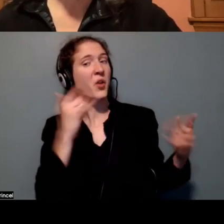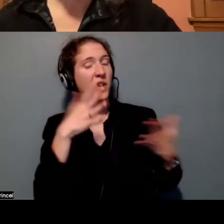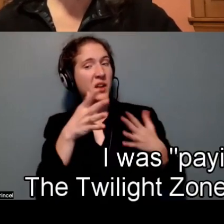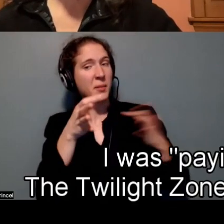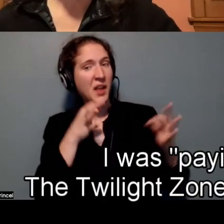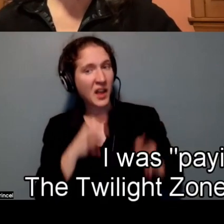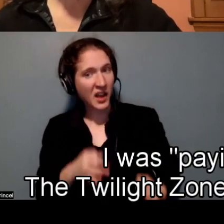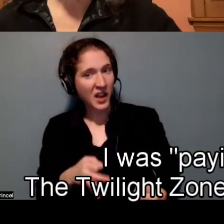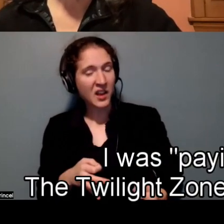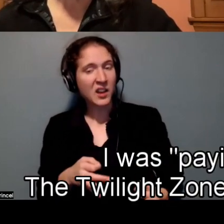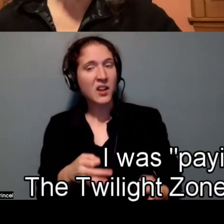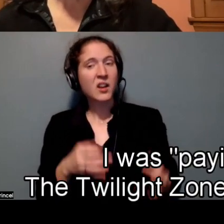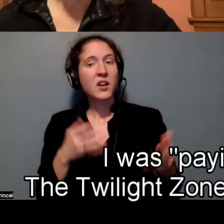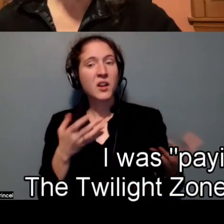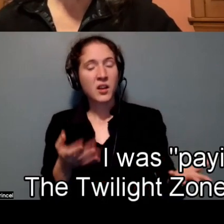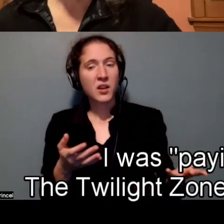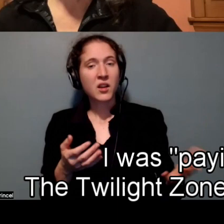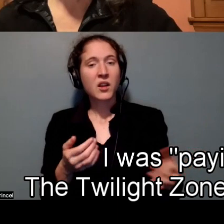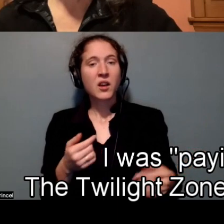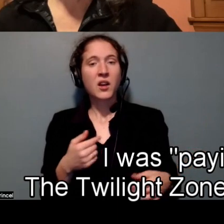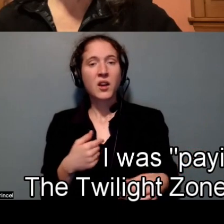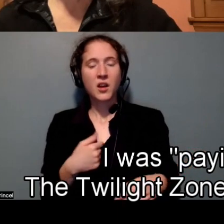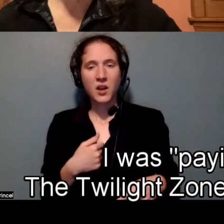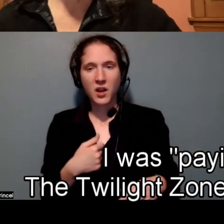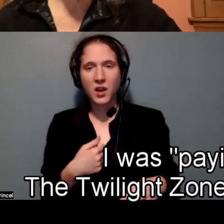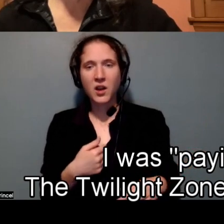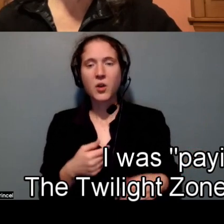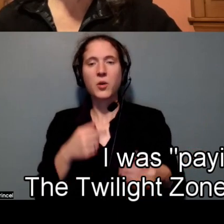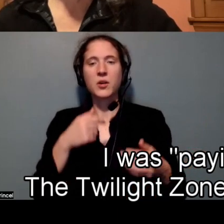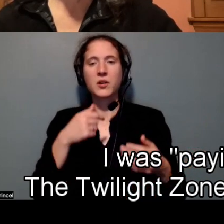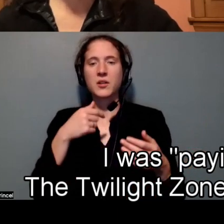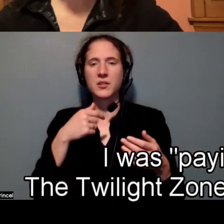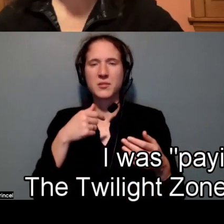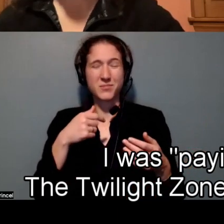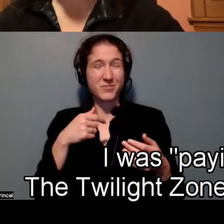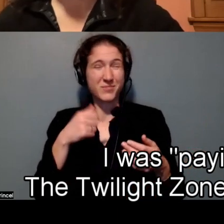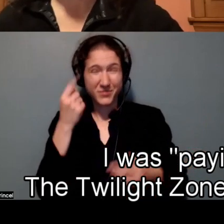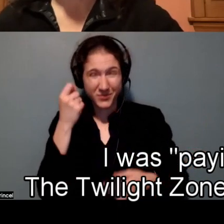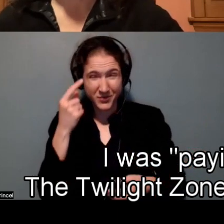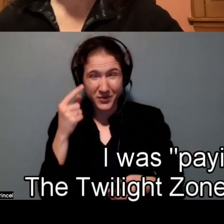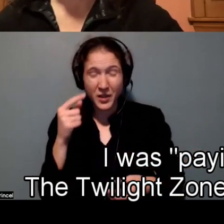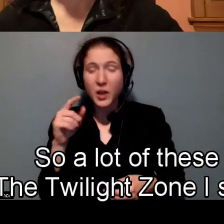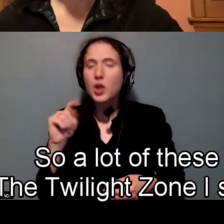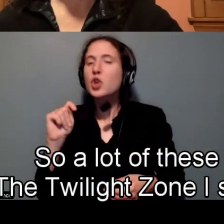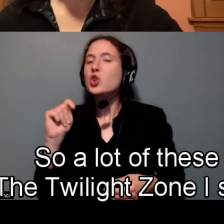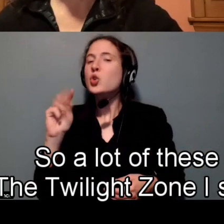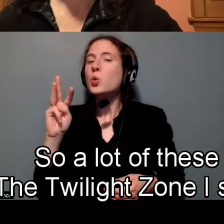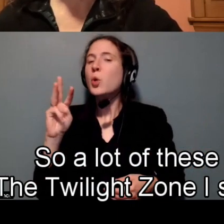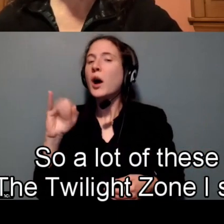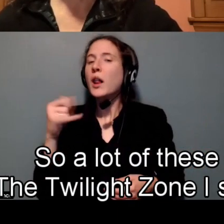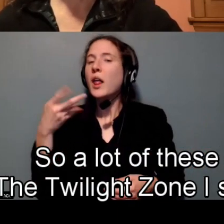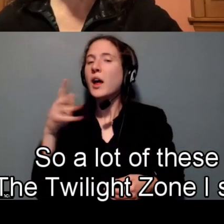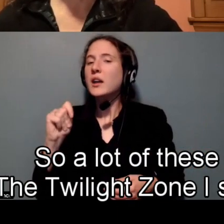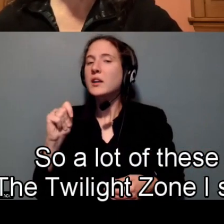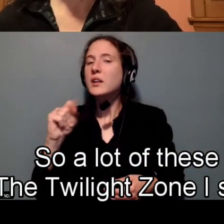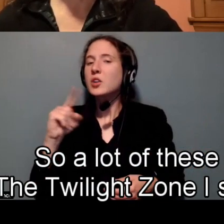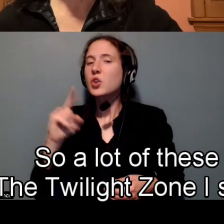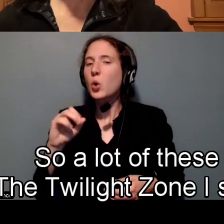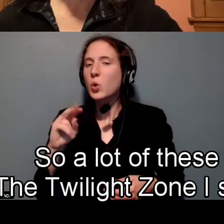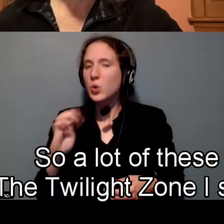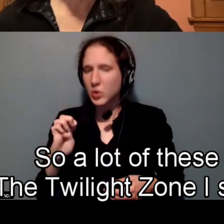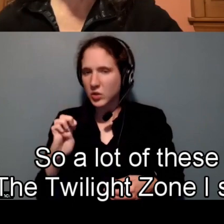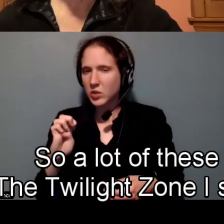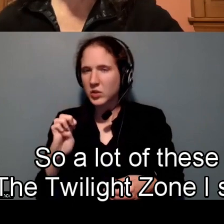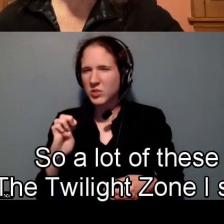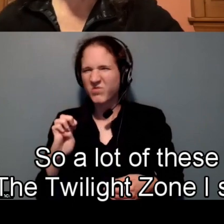was paying homage to the Twilight Zone, is one way to say it. So a lot of these stories, you'd watch the